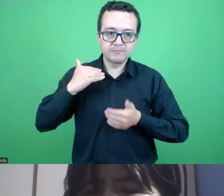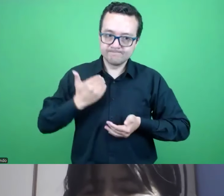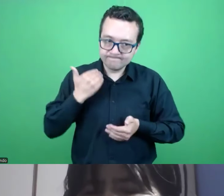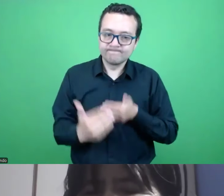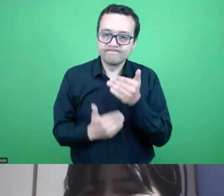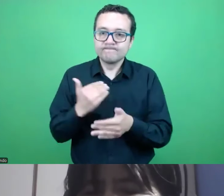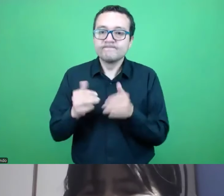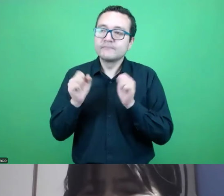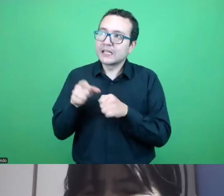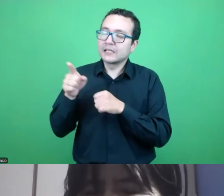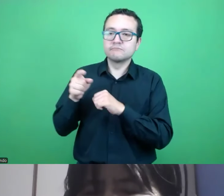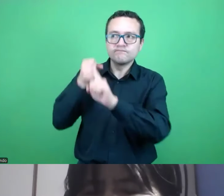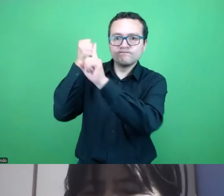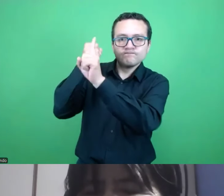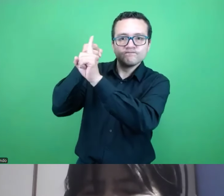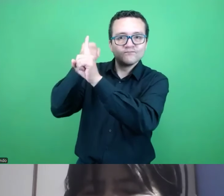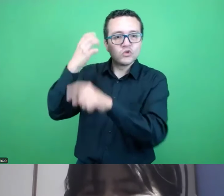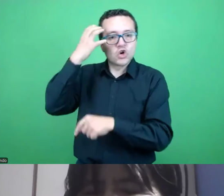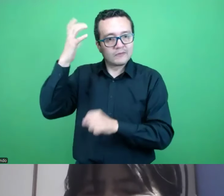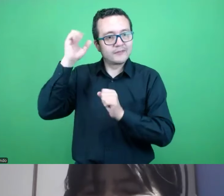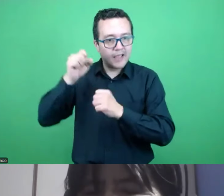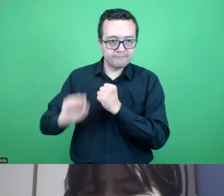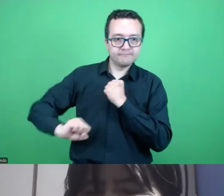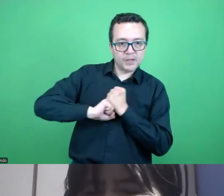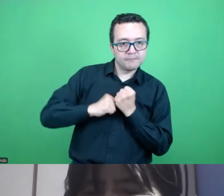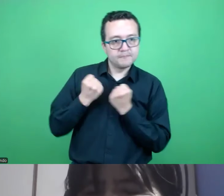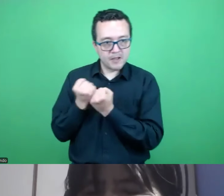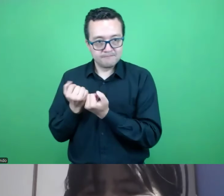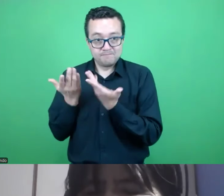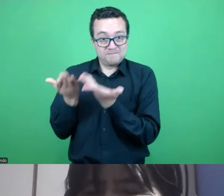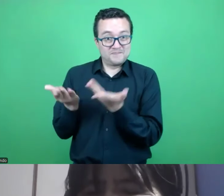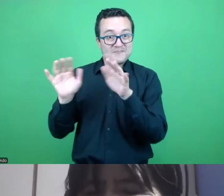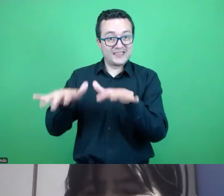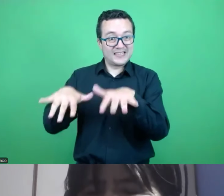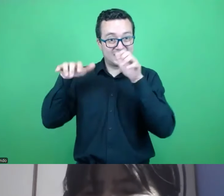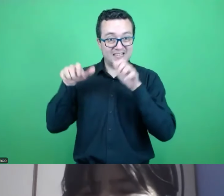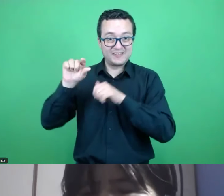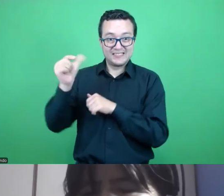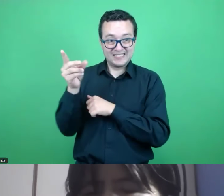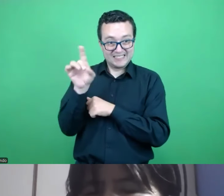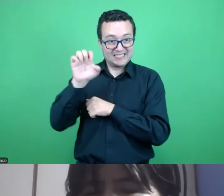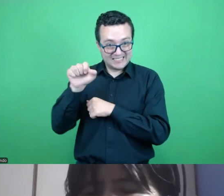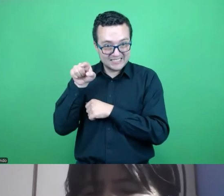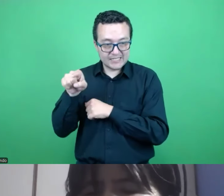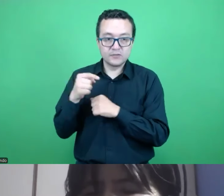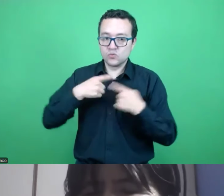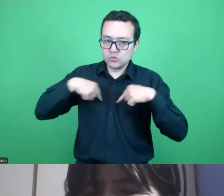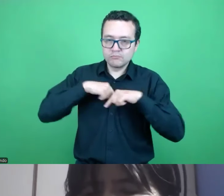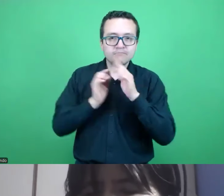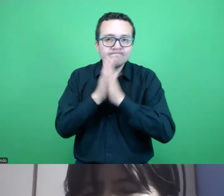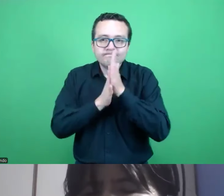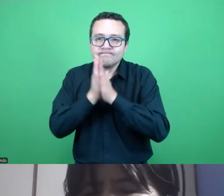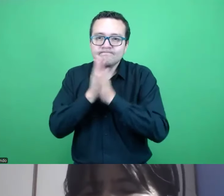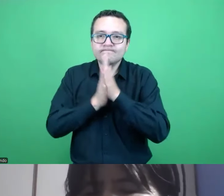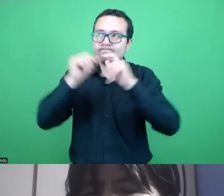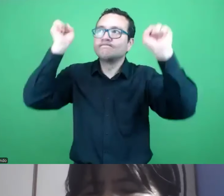so that perjuangkan, the things that we hambatan-hambatan yang expect selama ini kita from hadapi them, the bisa obstacles that we face terdorong up gitu, until now, terfasilitasi can be